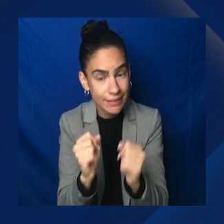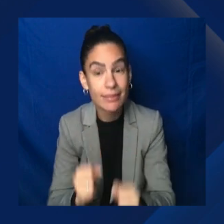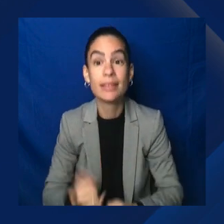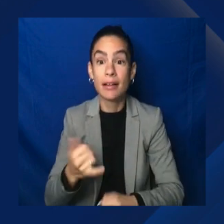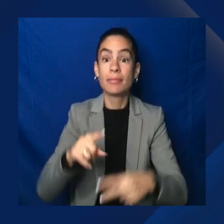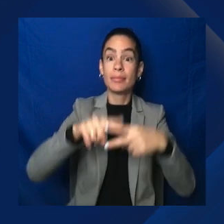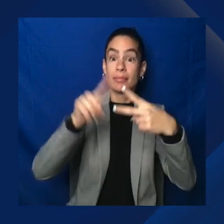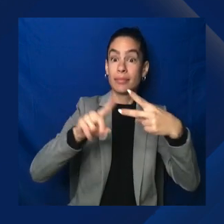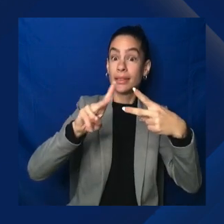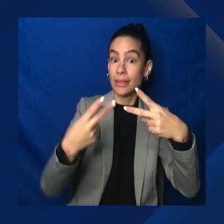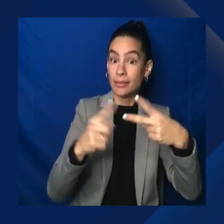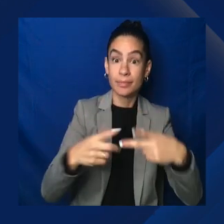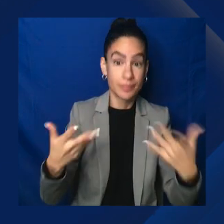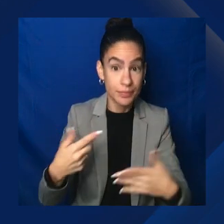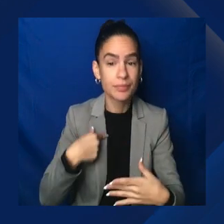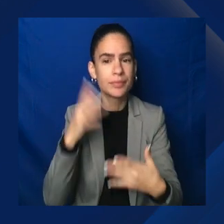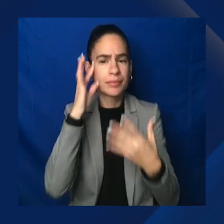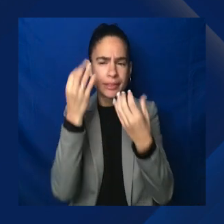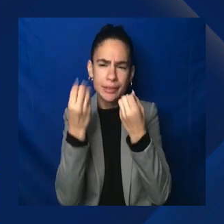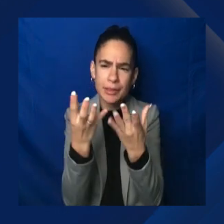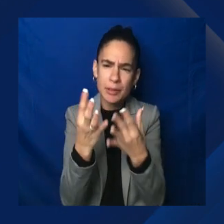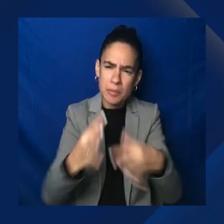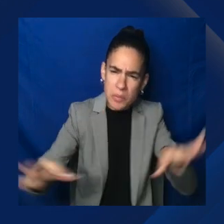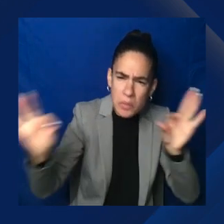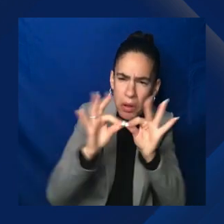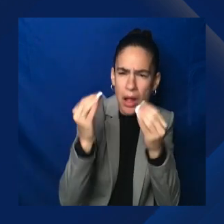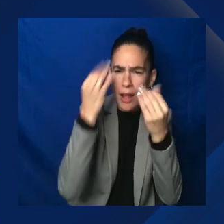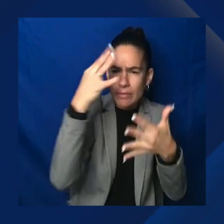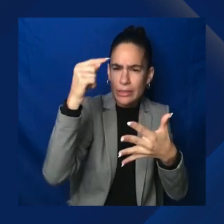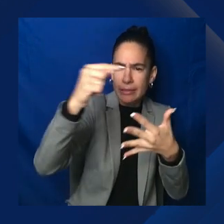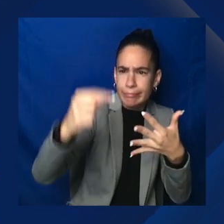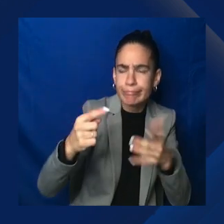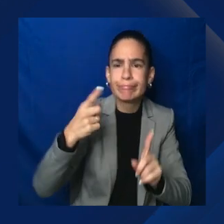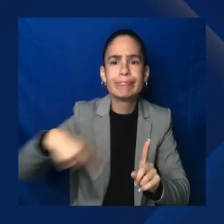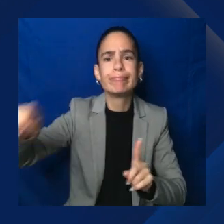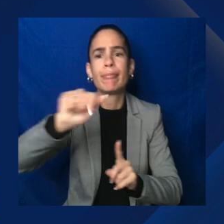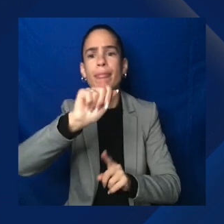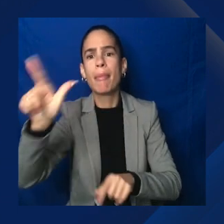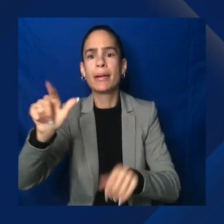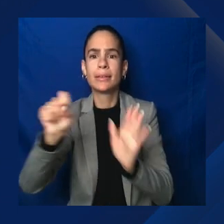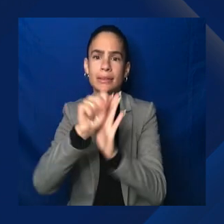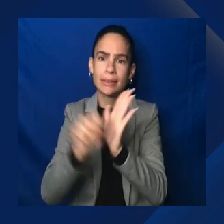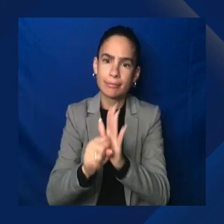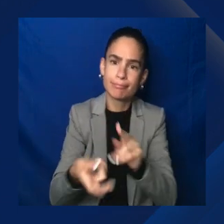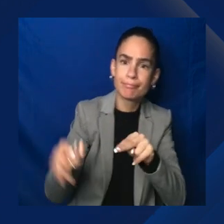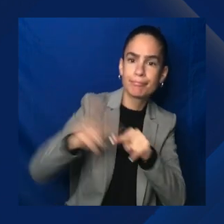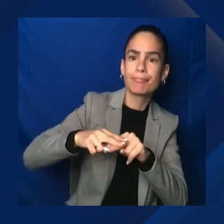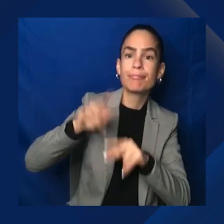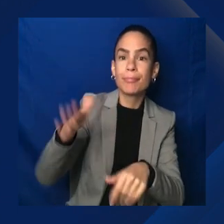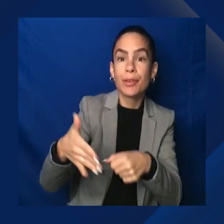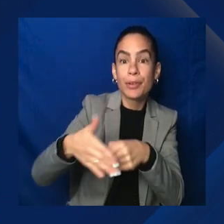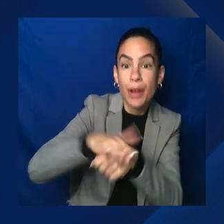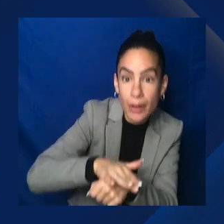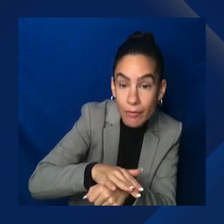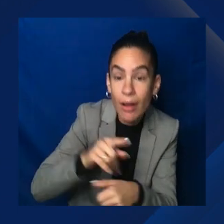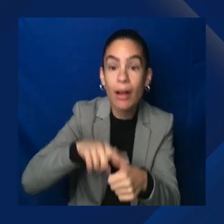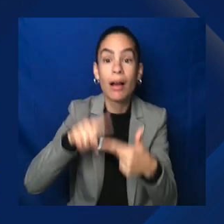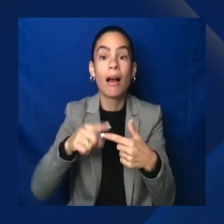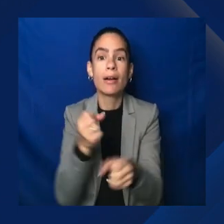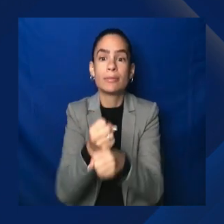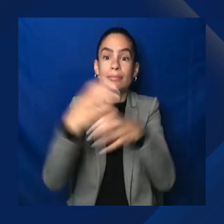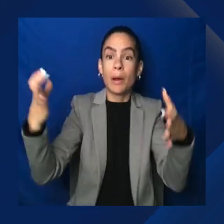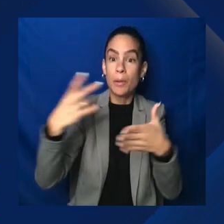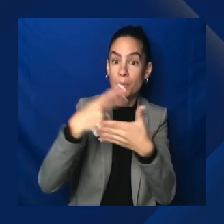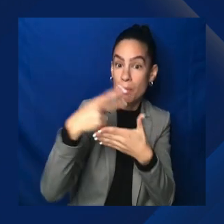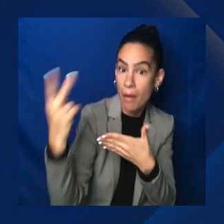stronger Medicaid programs, plan for postpartum coverage expansions, and make additional improvements to the pregnancy